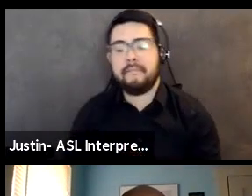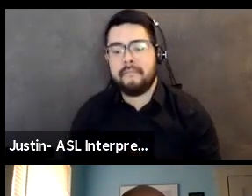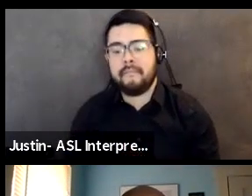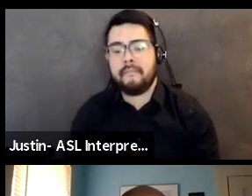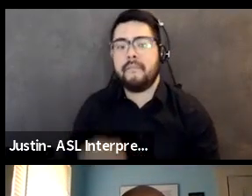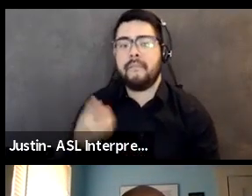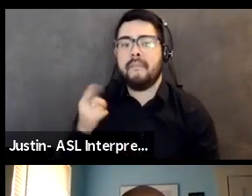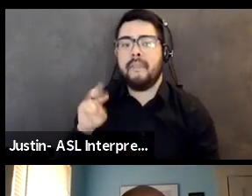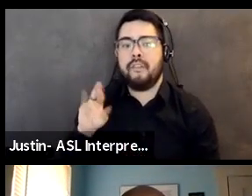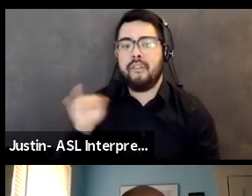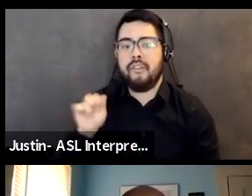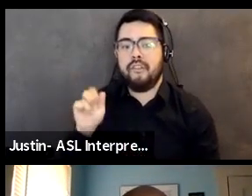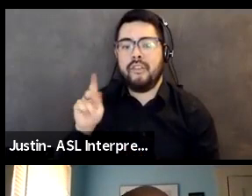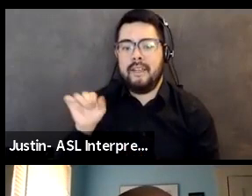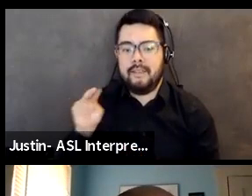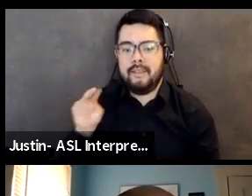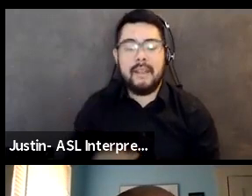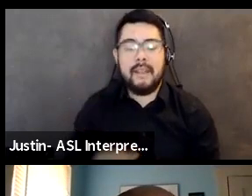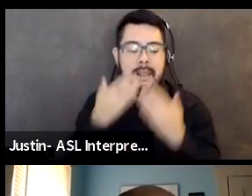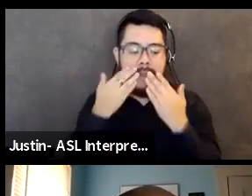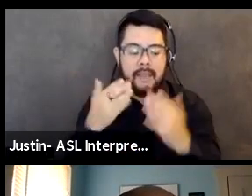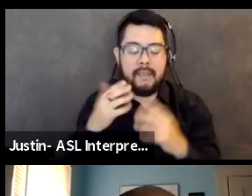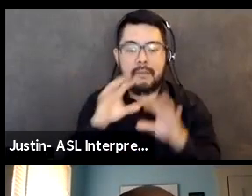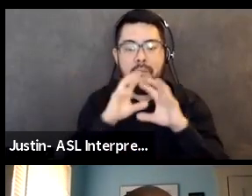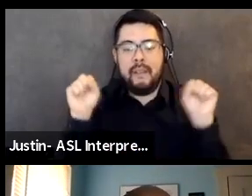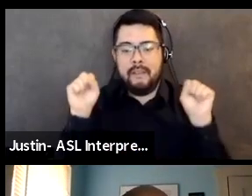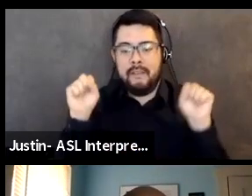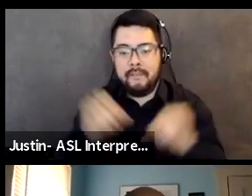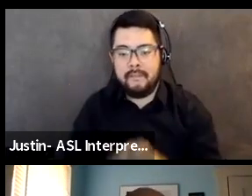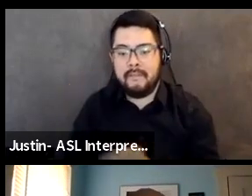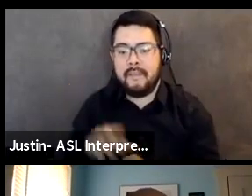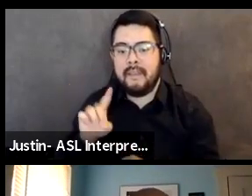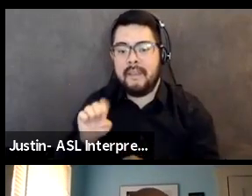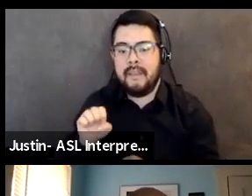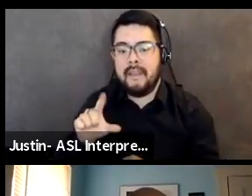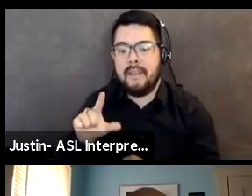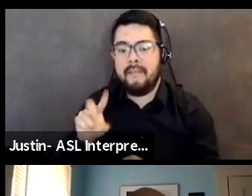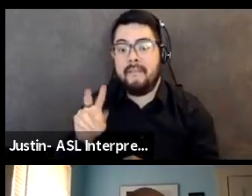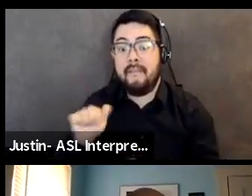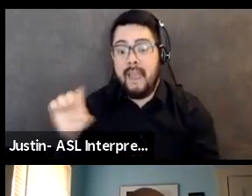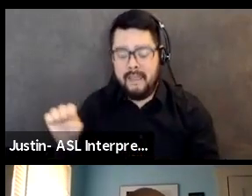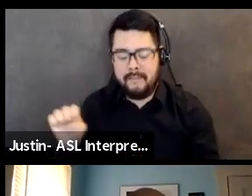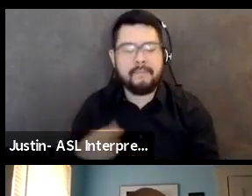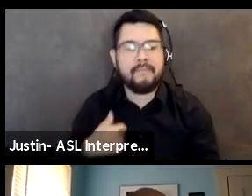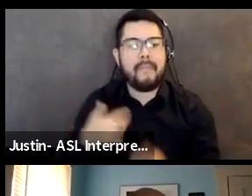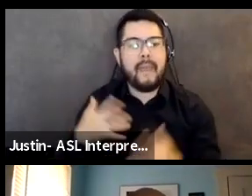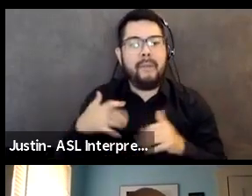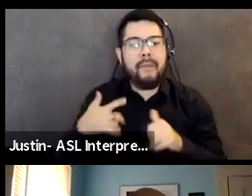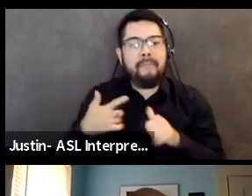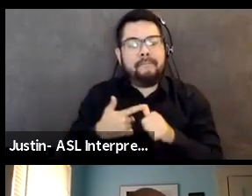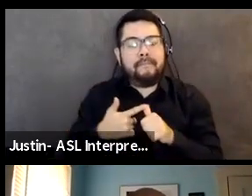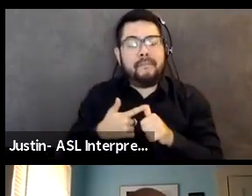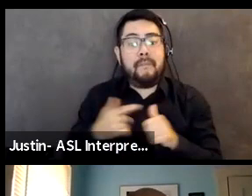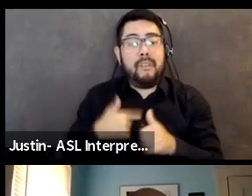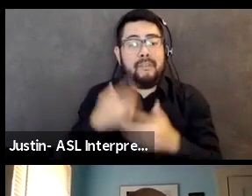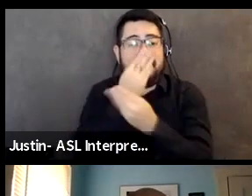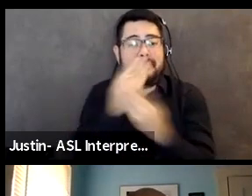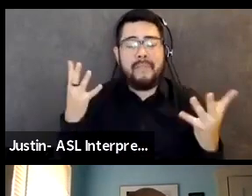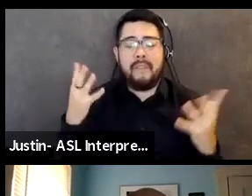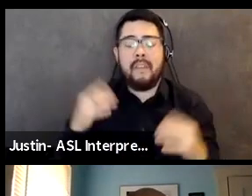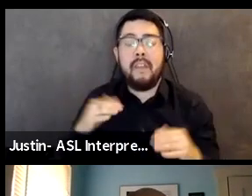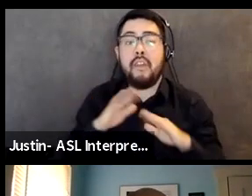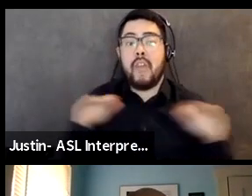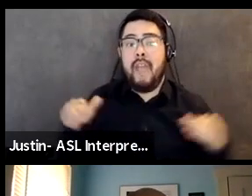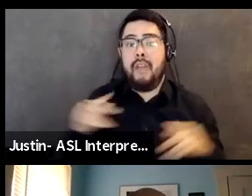thank you president del valle good morning i want to start by urging all of our families to complete the child